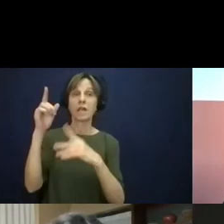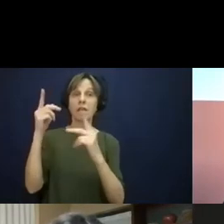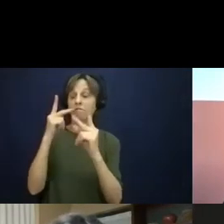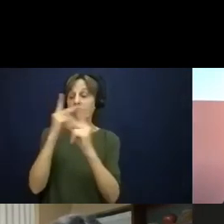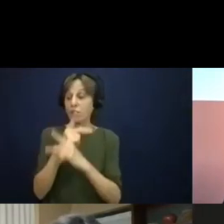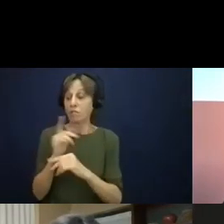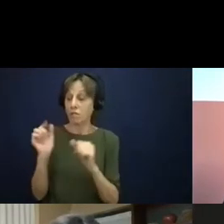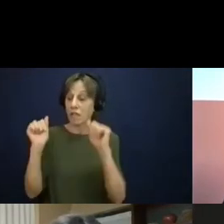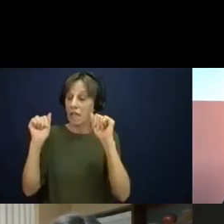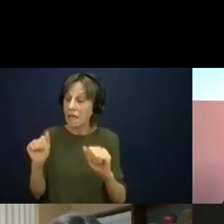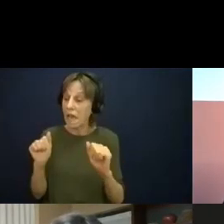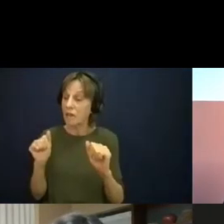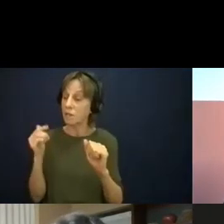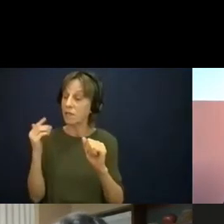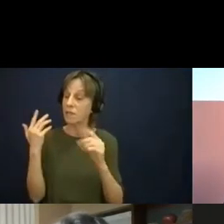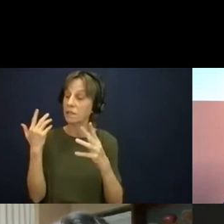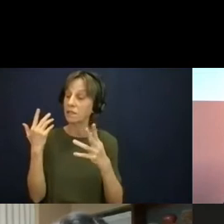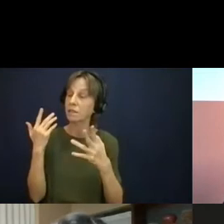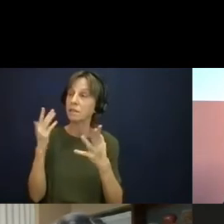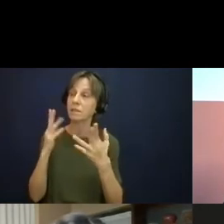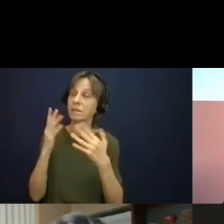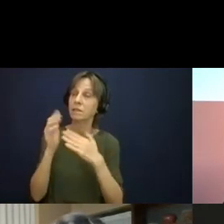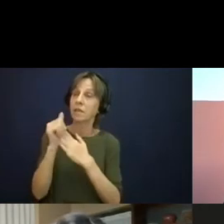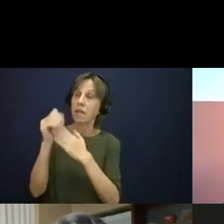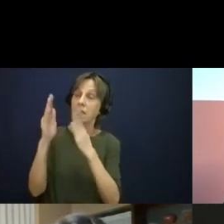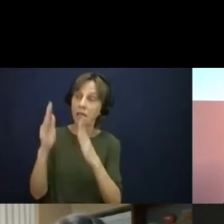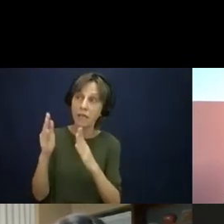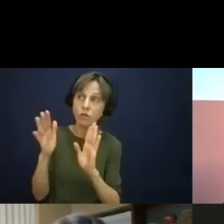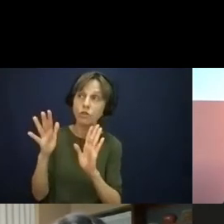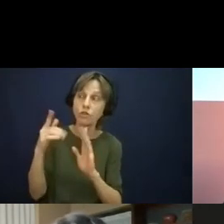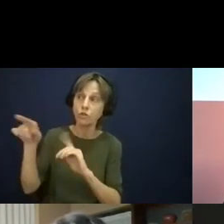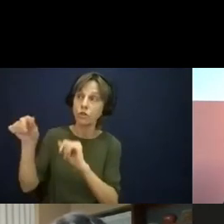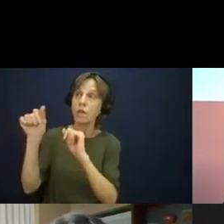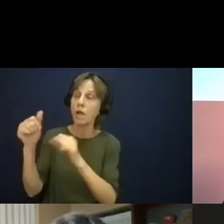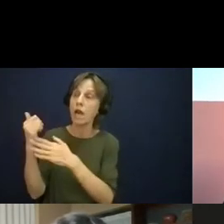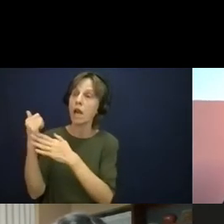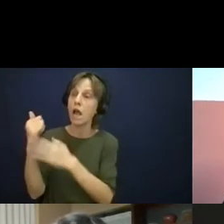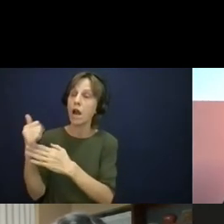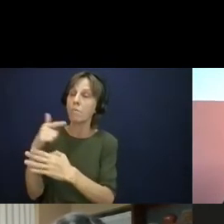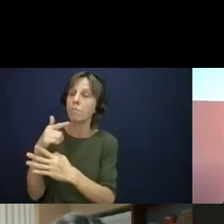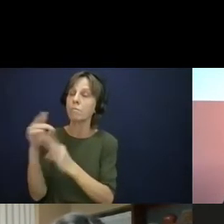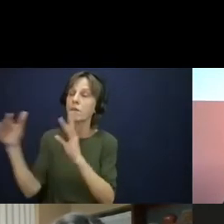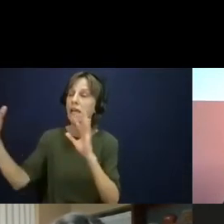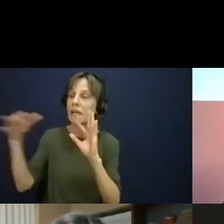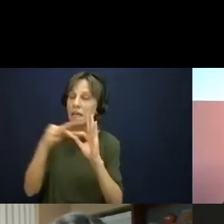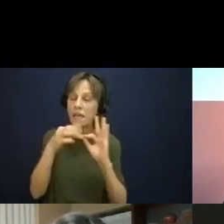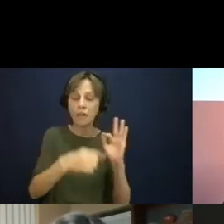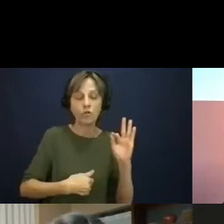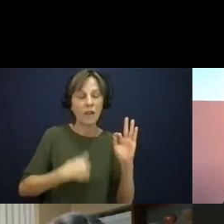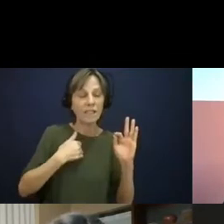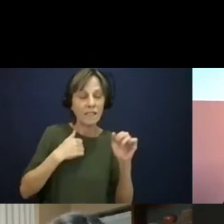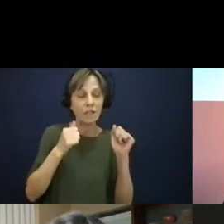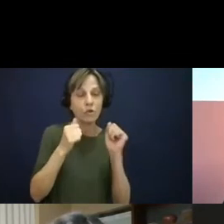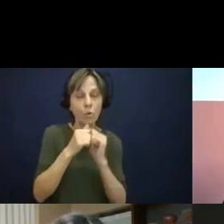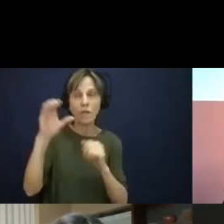leaders and they can be the interpart to connect the residents to the case managers and so on and so forth,